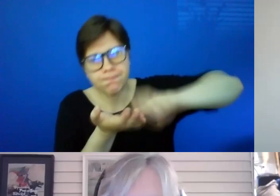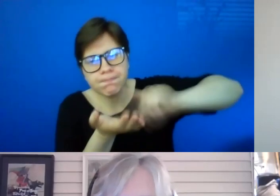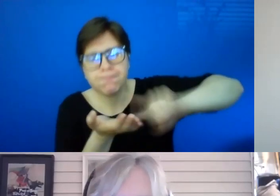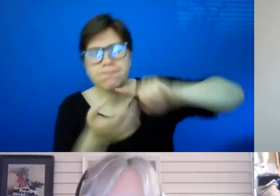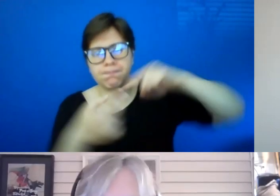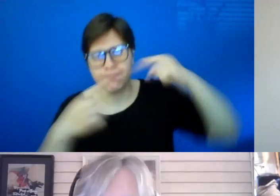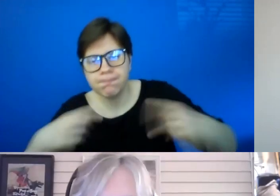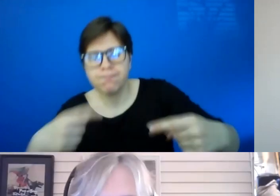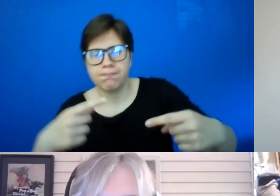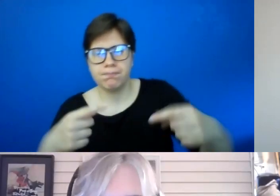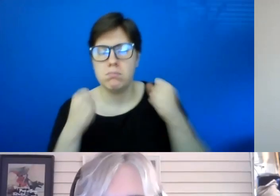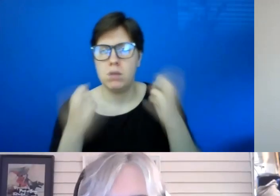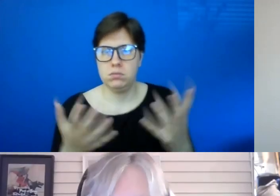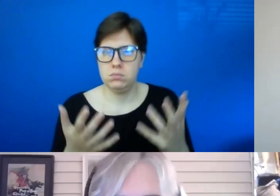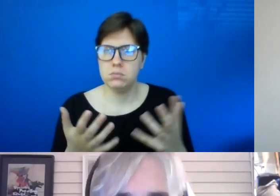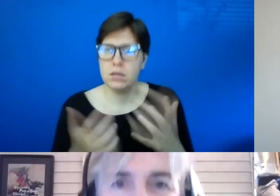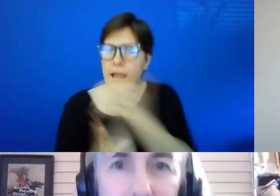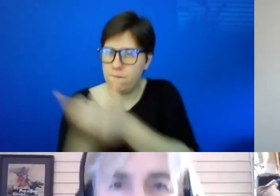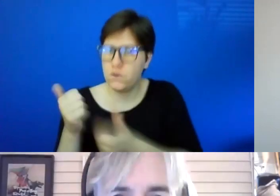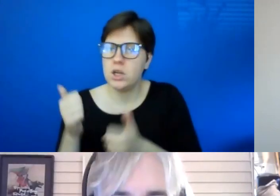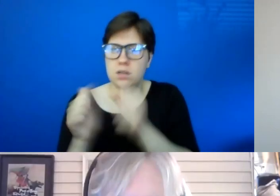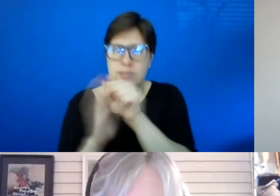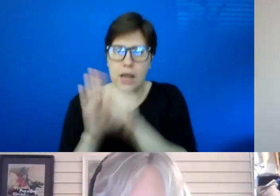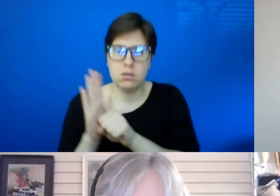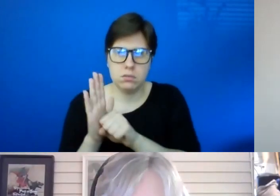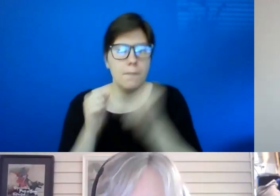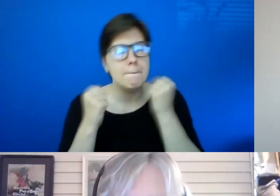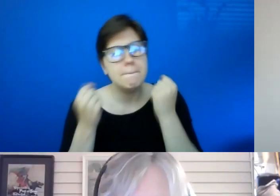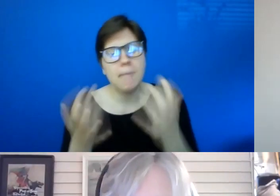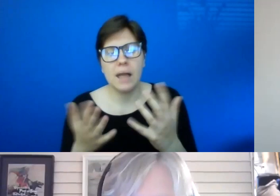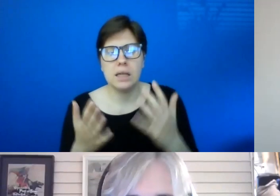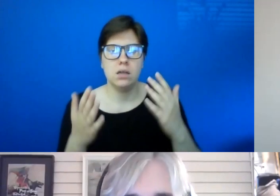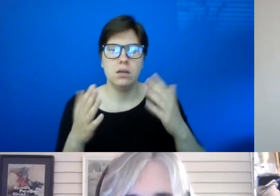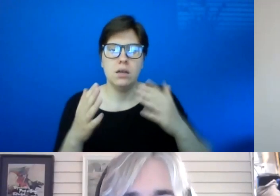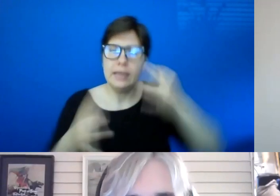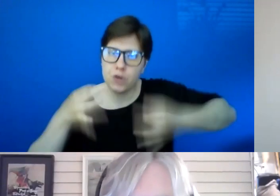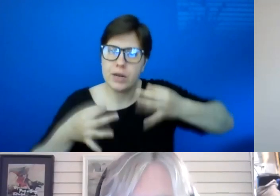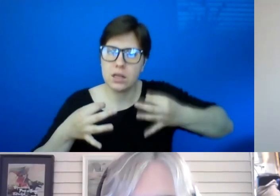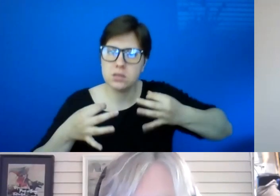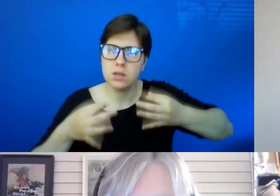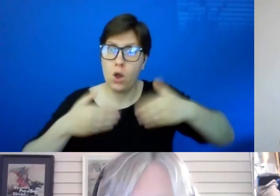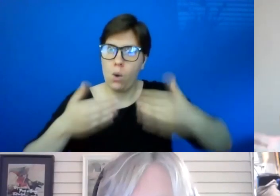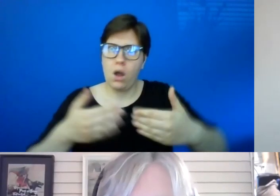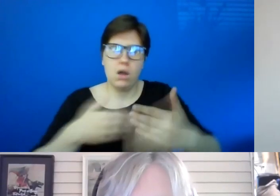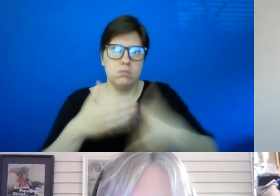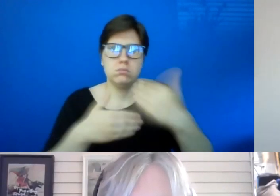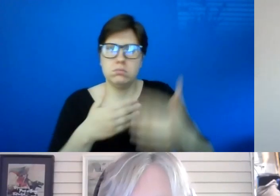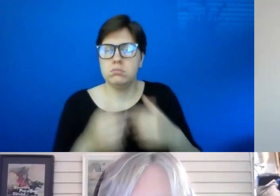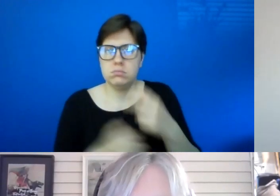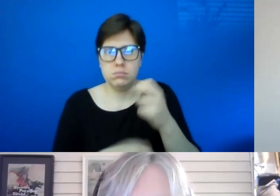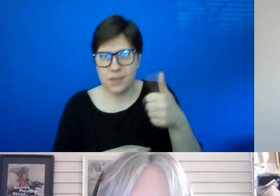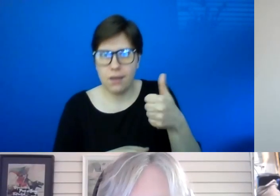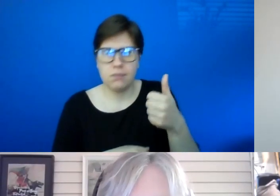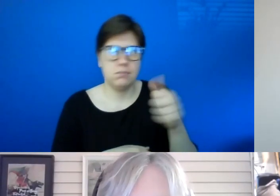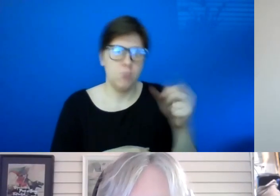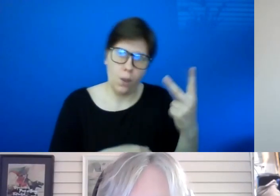deliberated. In every state legislature, lots of hearings that go on for 10, 12 hours in the House, 10, 12